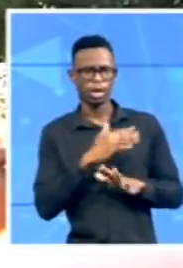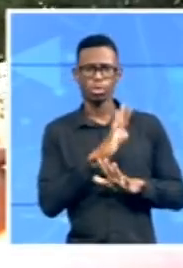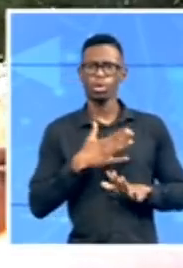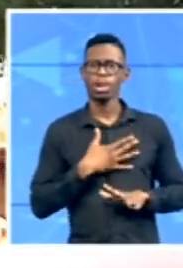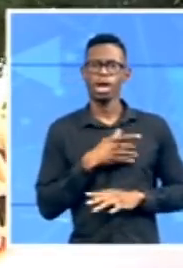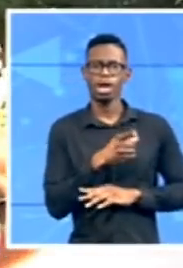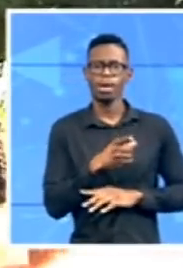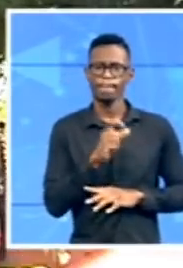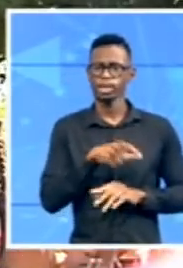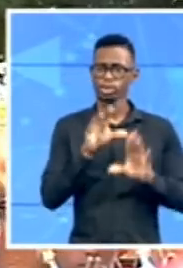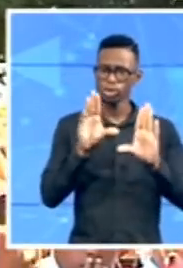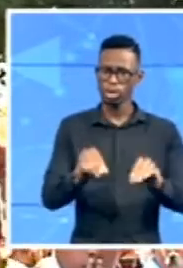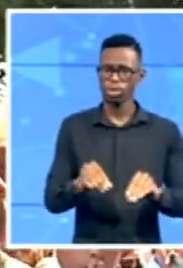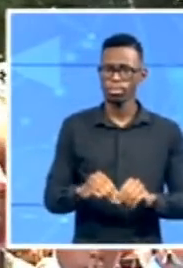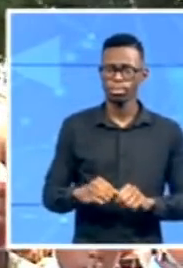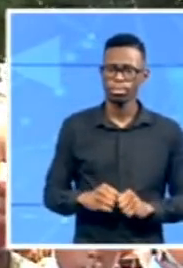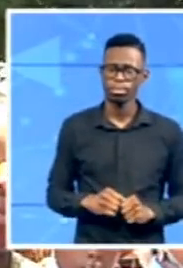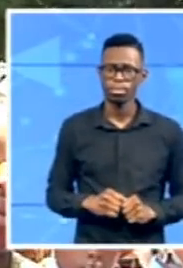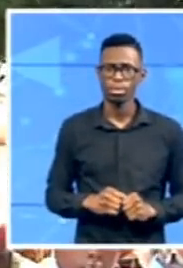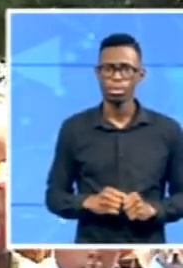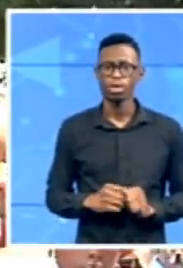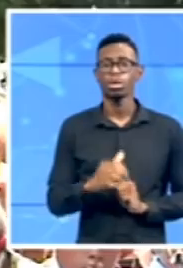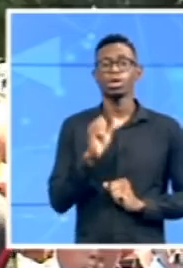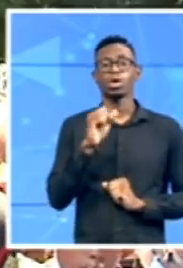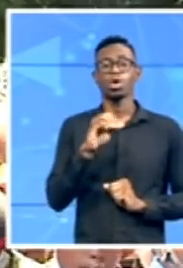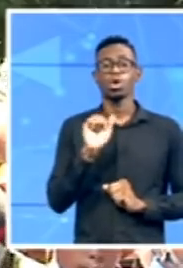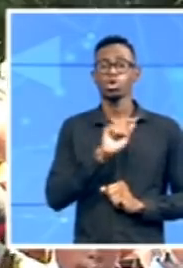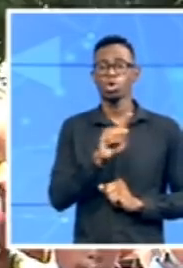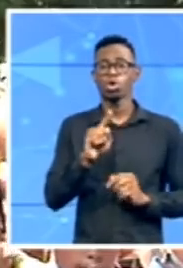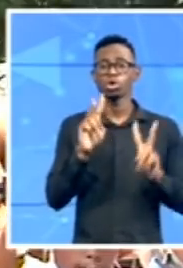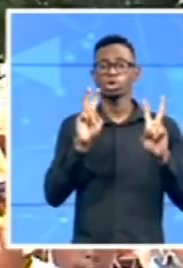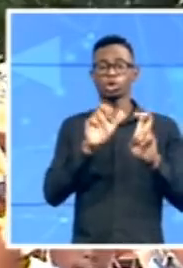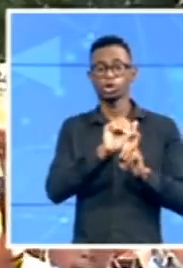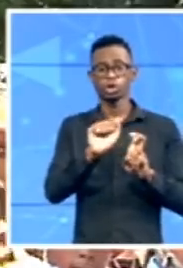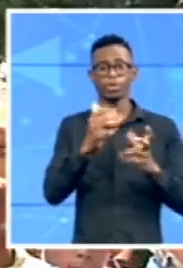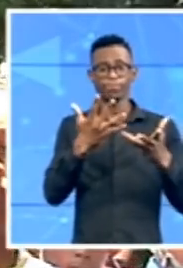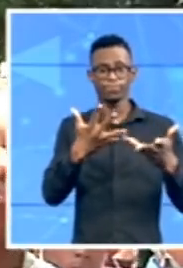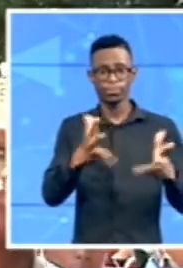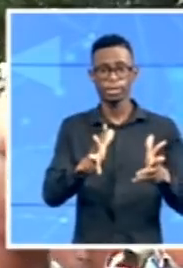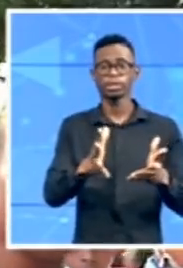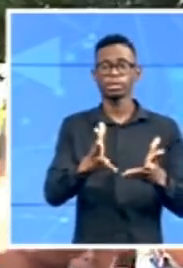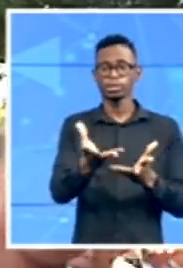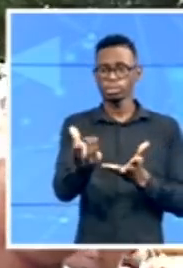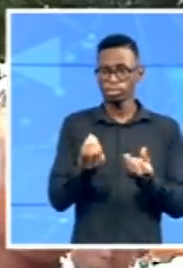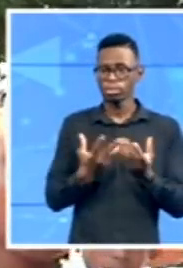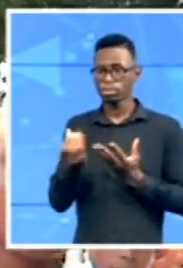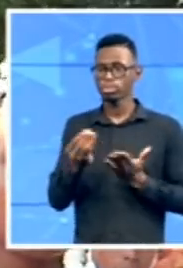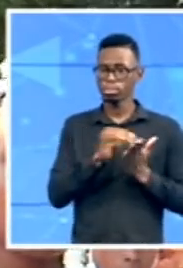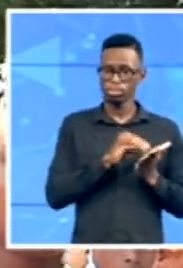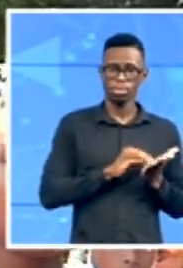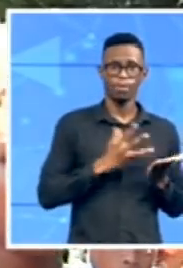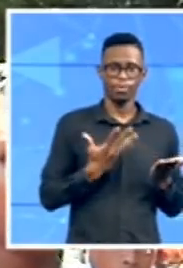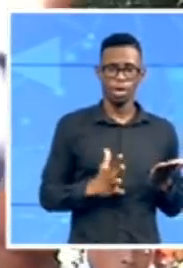So all your matters have been registered. We'll attend to them. I know all of you, you want to